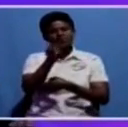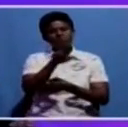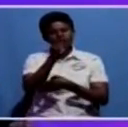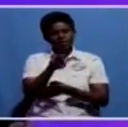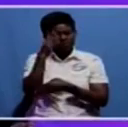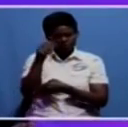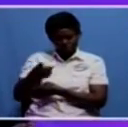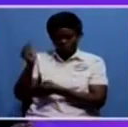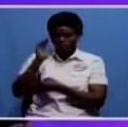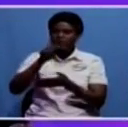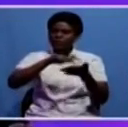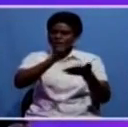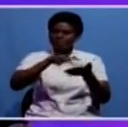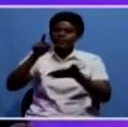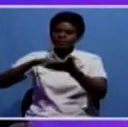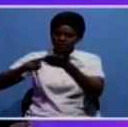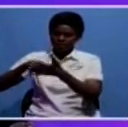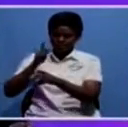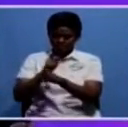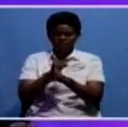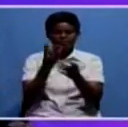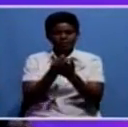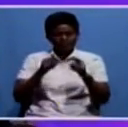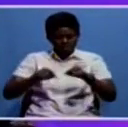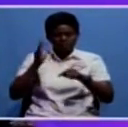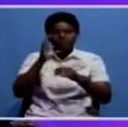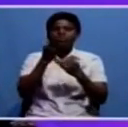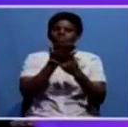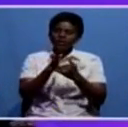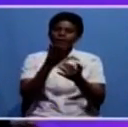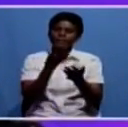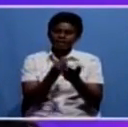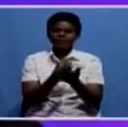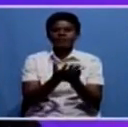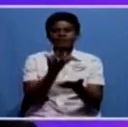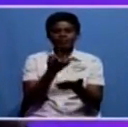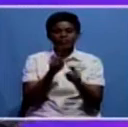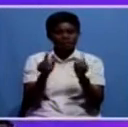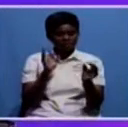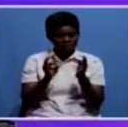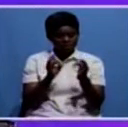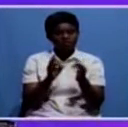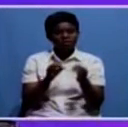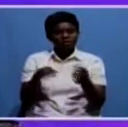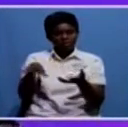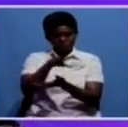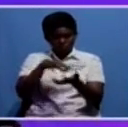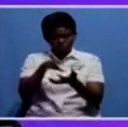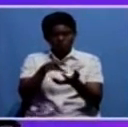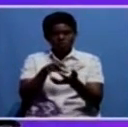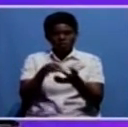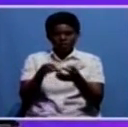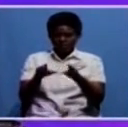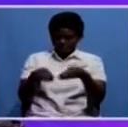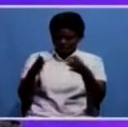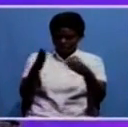then they'll pay taxes here, they'll keep their money here, that we will share in that wealth. But if we criminalize even those who give